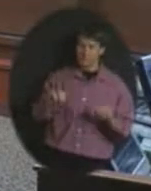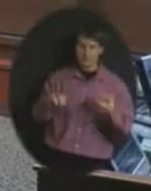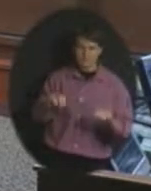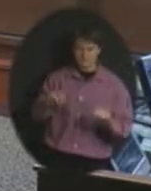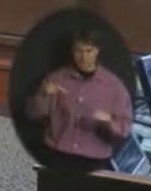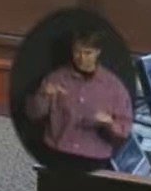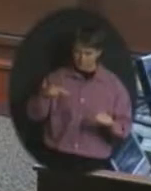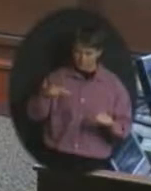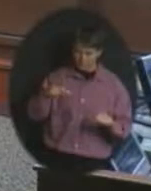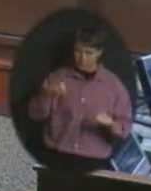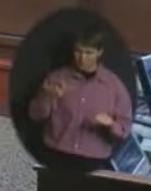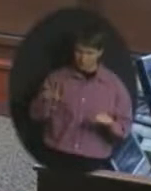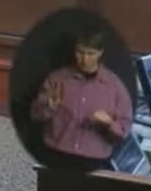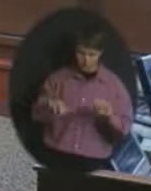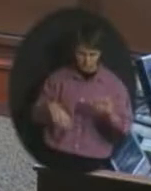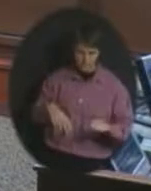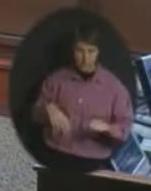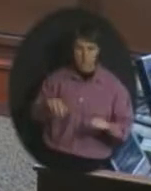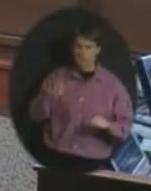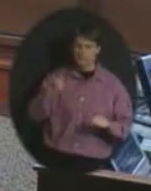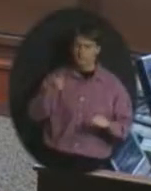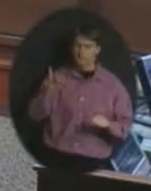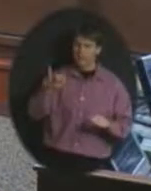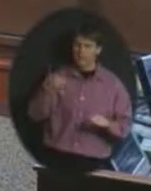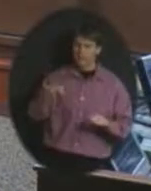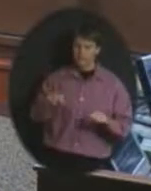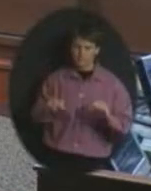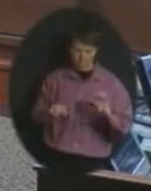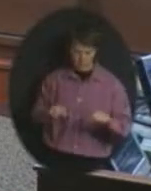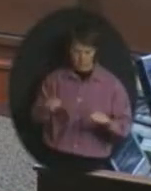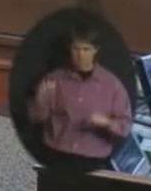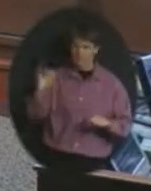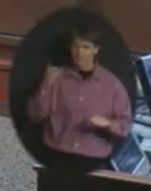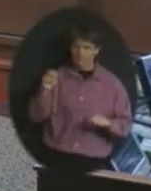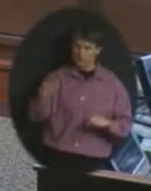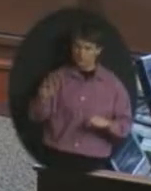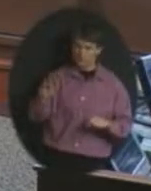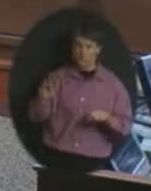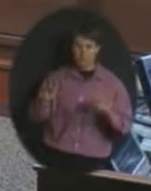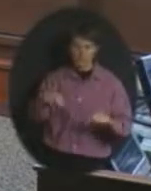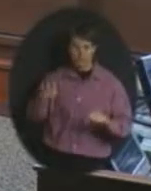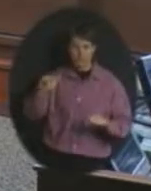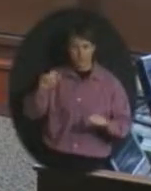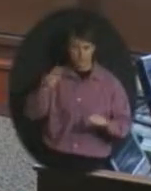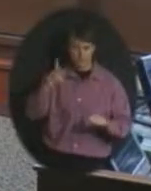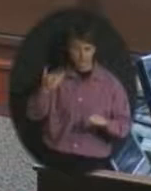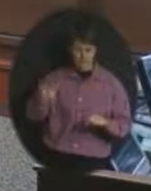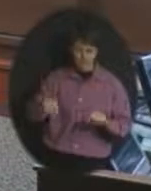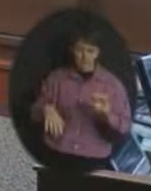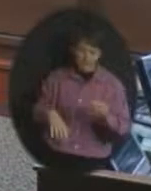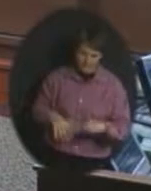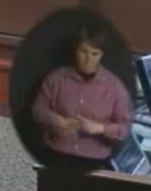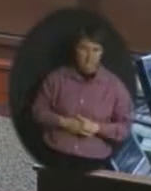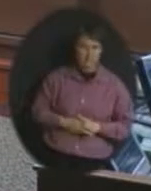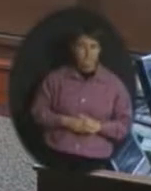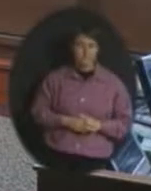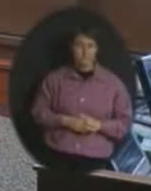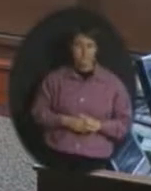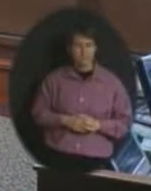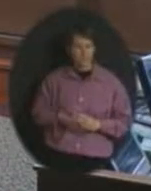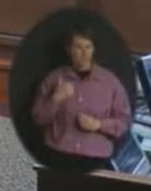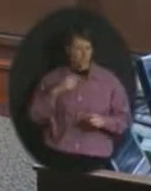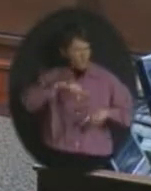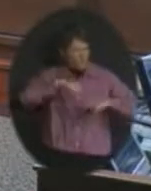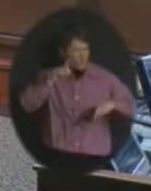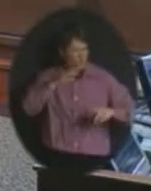Mr. Parker? Yes. Dr. Daniels? Yes. Mr. Scheer? Yes. Ms. Ashley? Yes. Are we going in